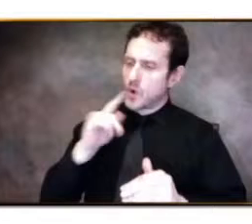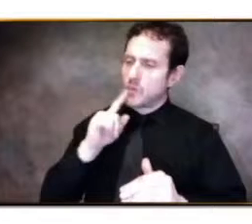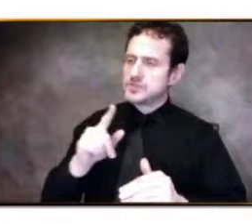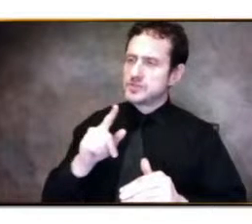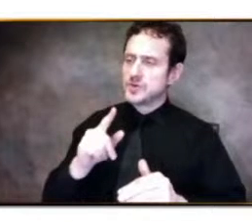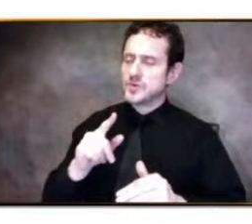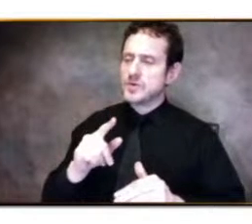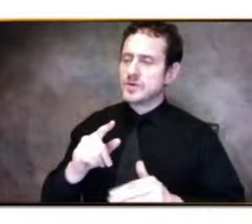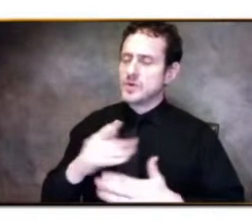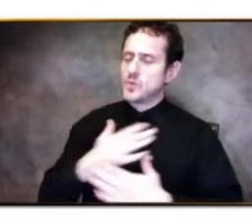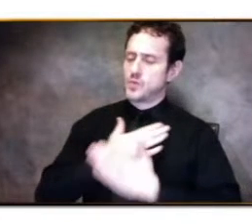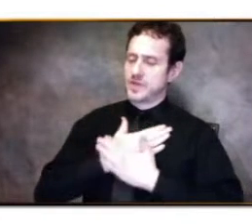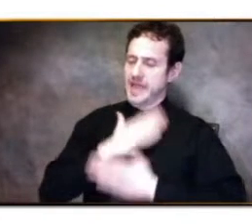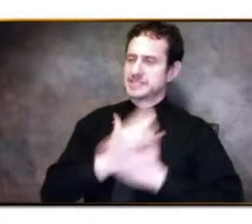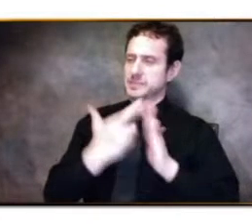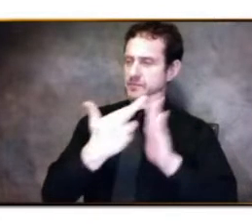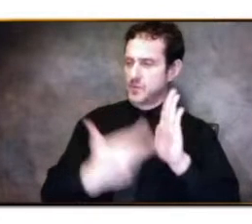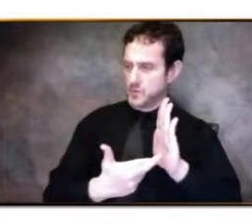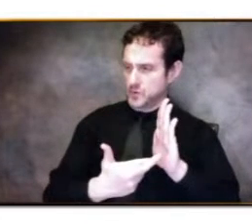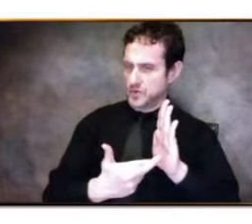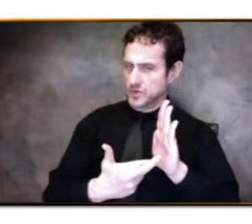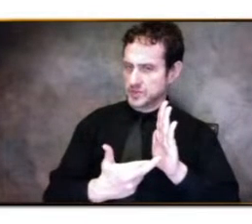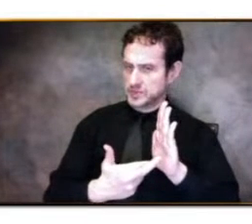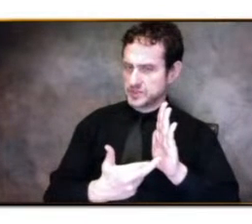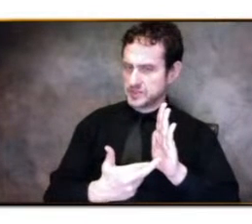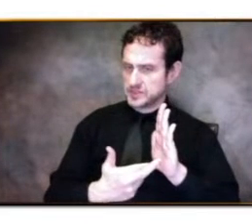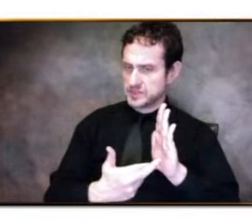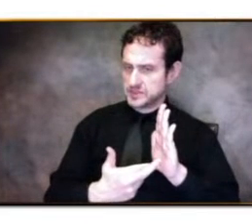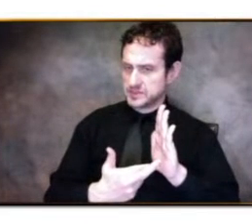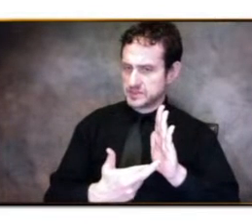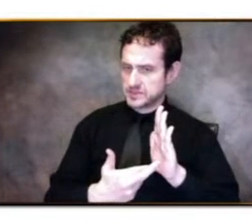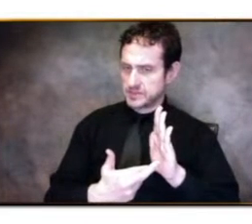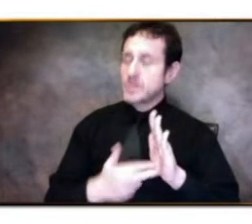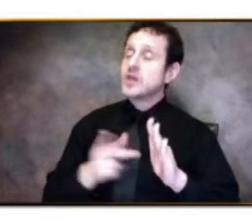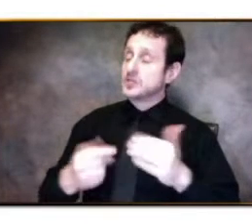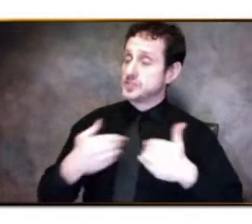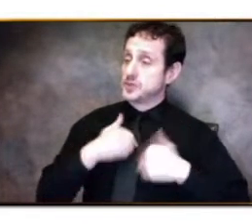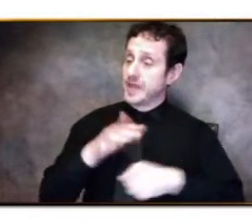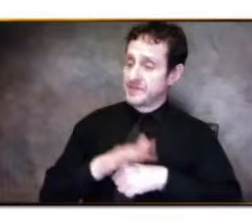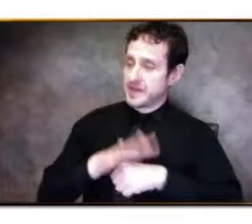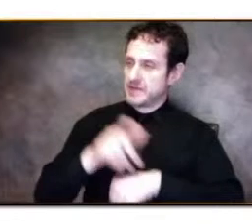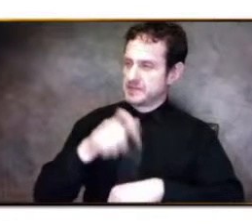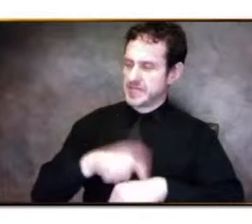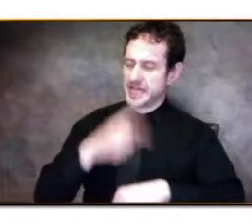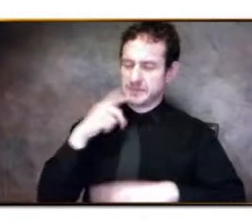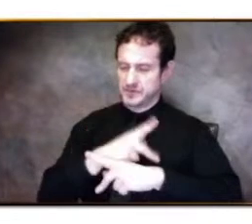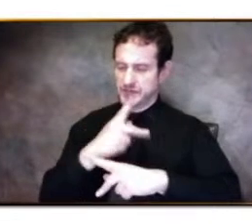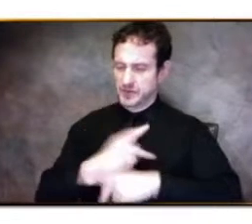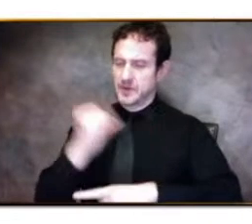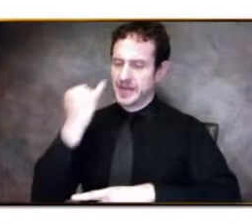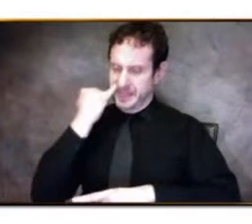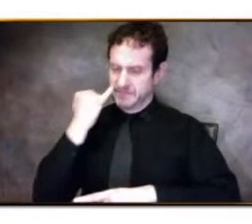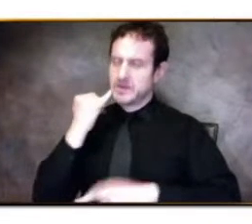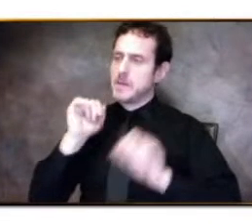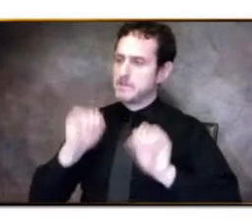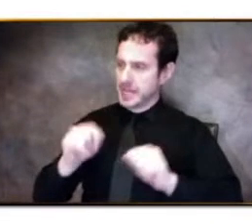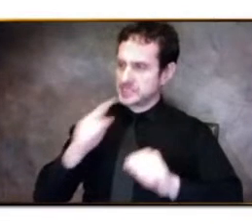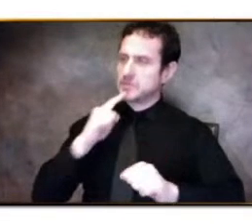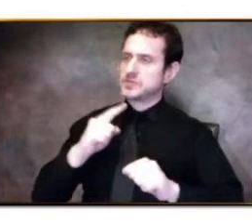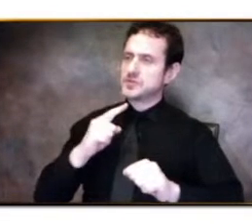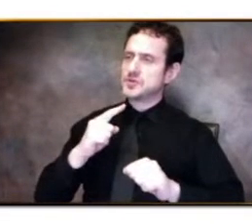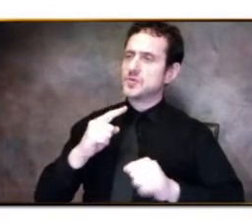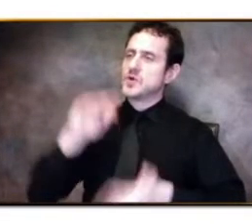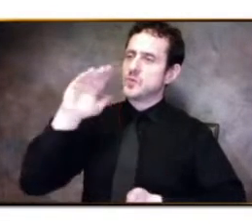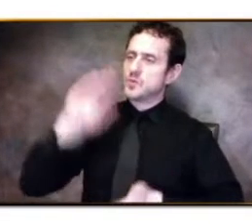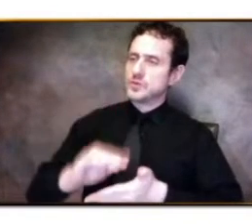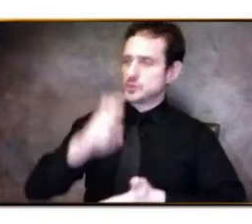December holidays. Do 2 incubation periods give you sufficient time to gauge whether that will be possible, or should Illinoisans prepare to be